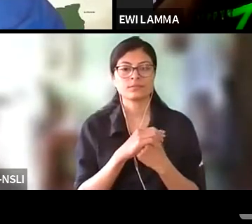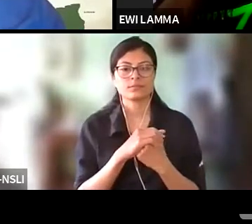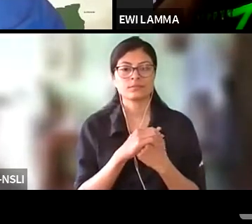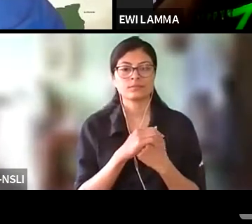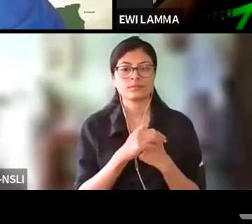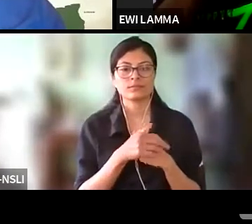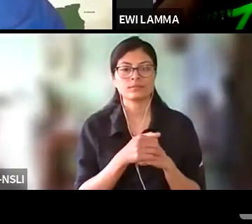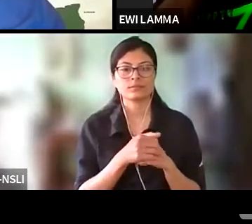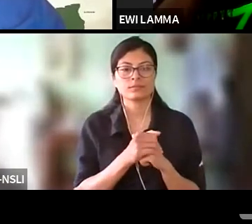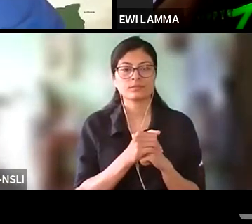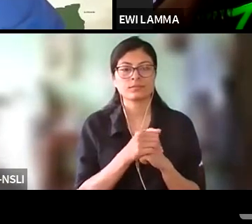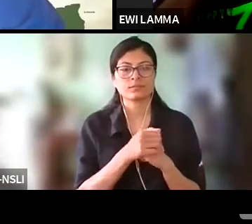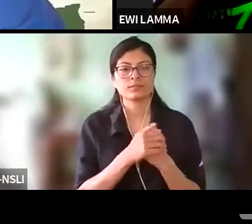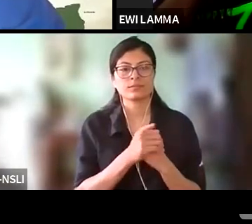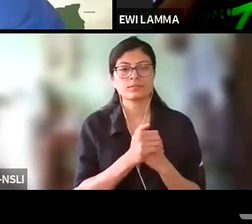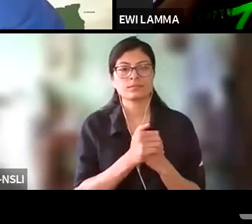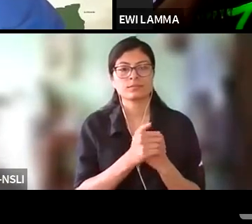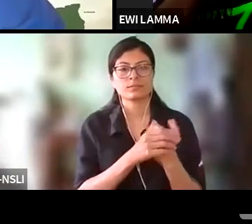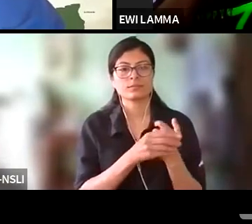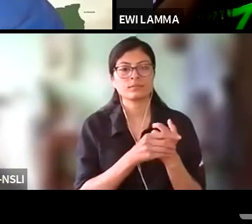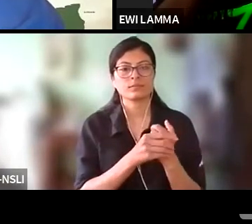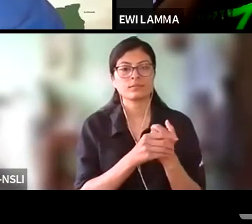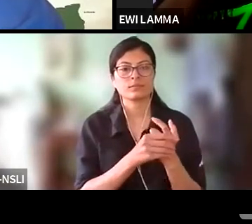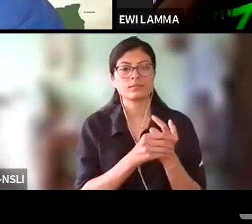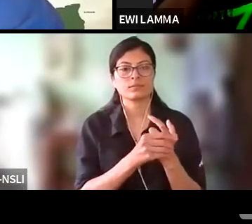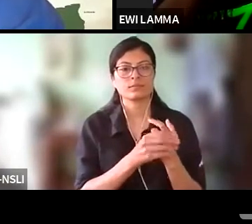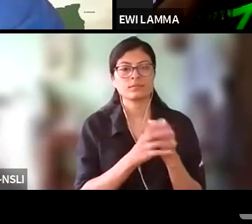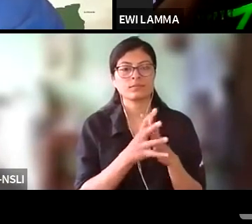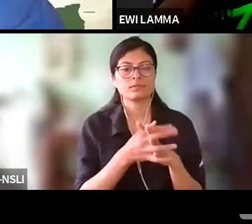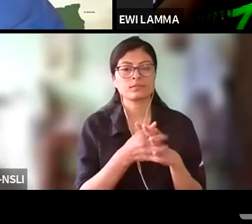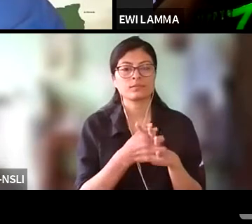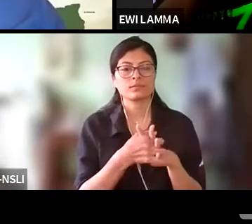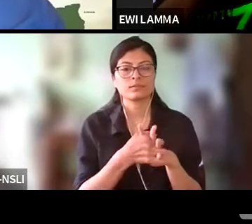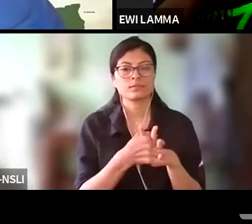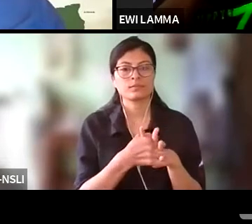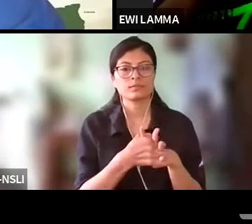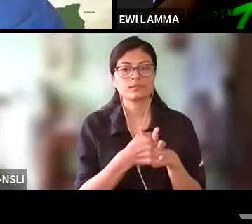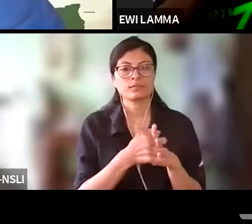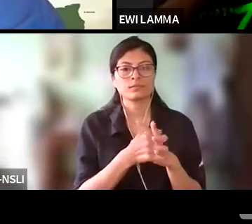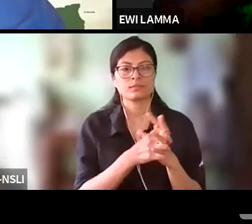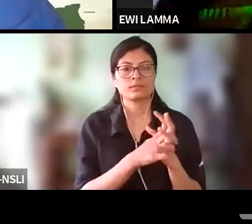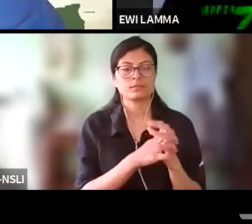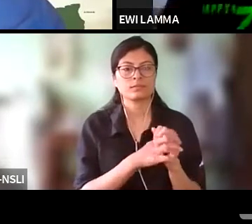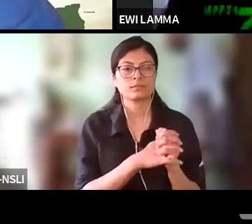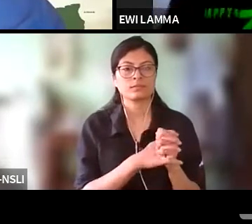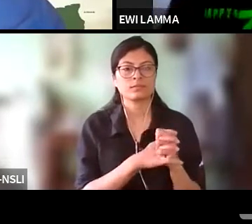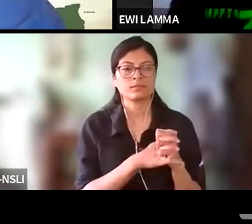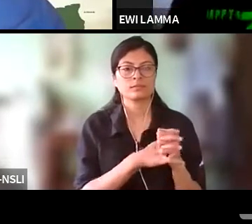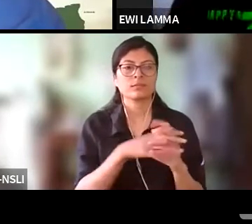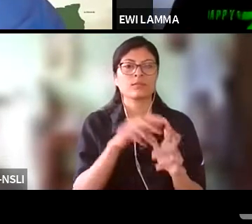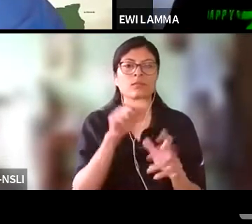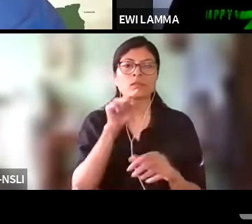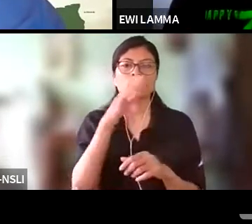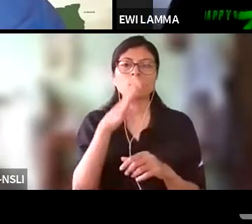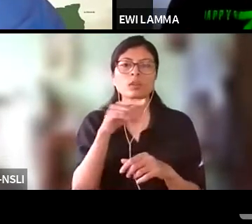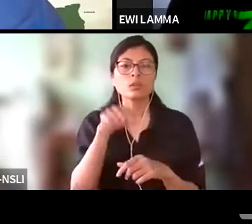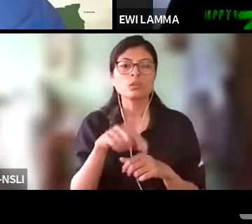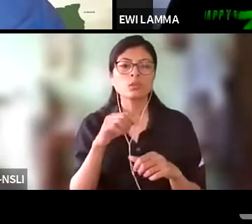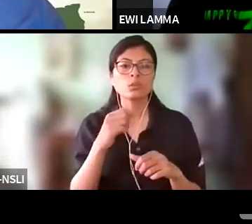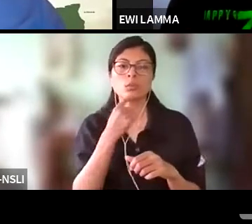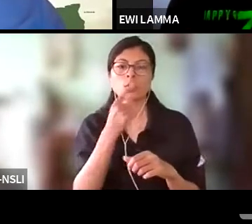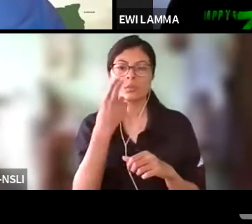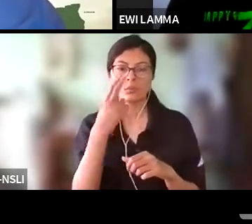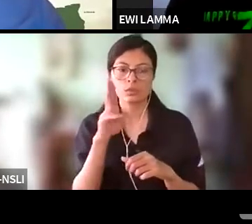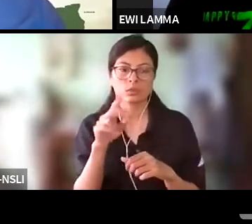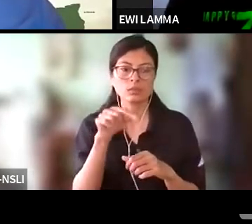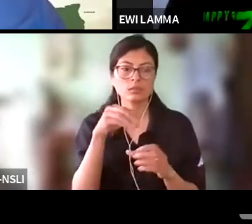insensitive persons can be, you know, in recognizing that persons are in vulnerable spaces where at this point, it's a matter of survival. So they're